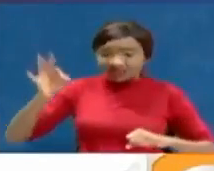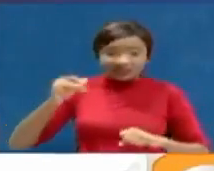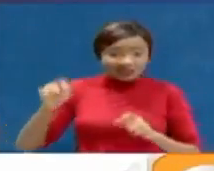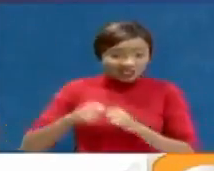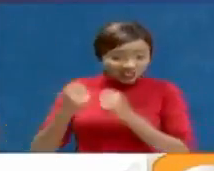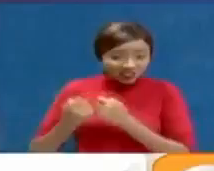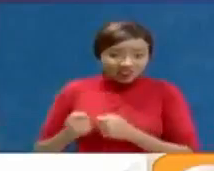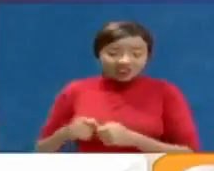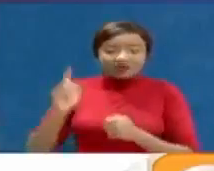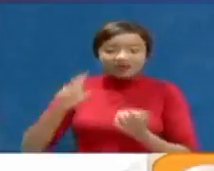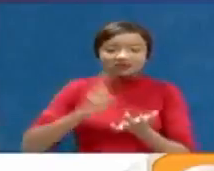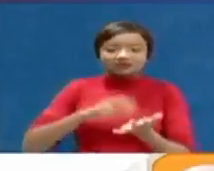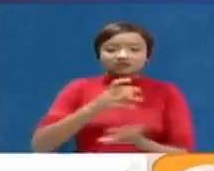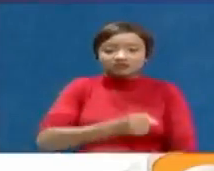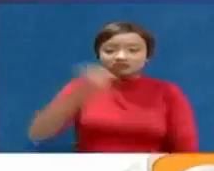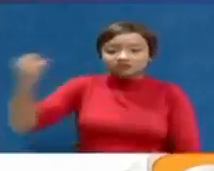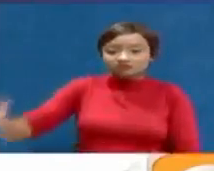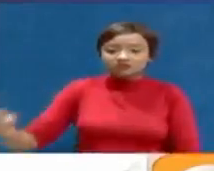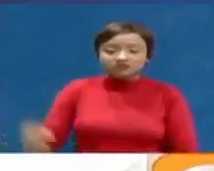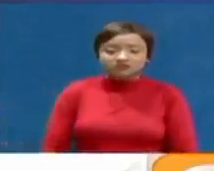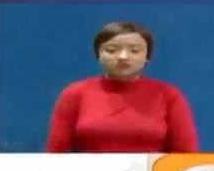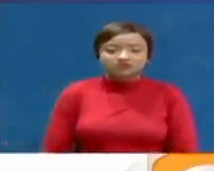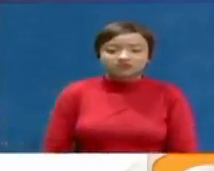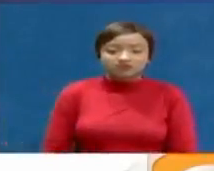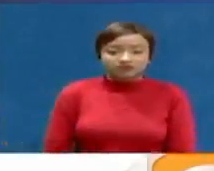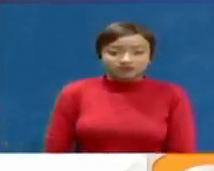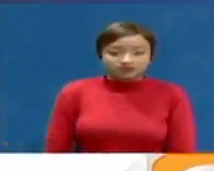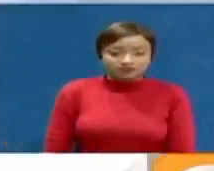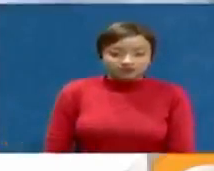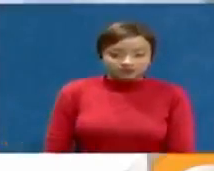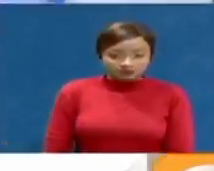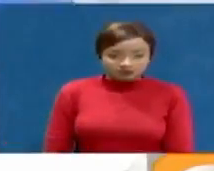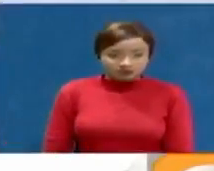it gets to that point. Let's get more details now from Sam Gituku.